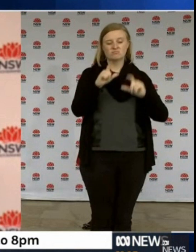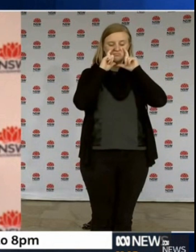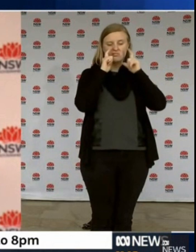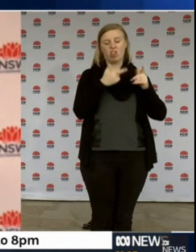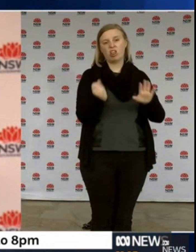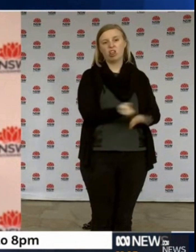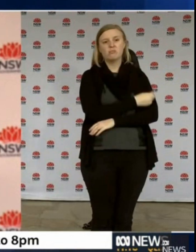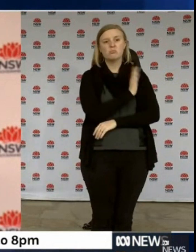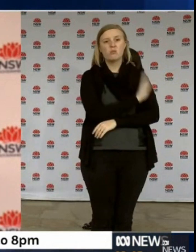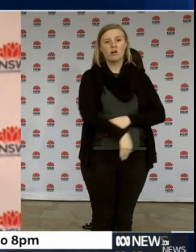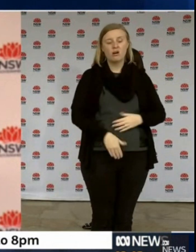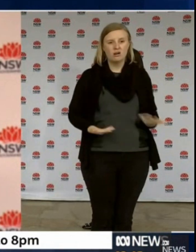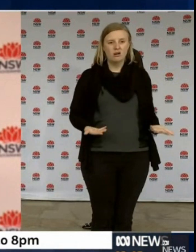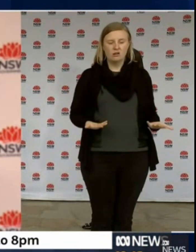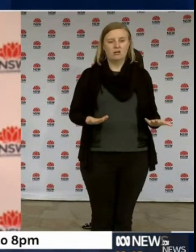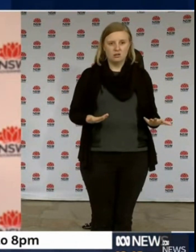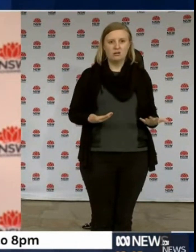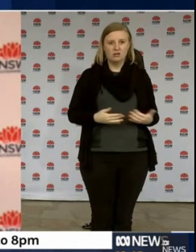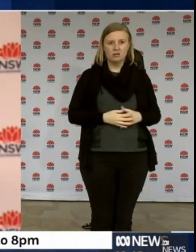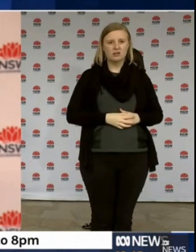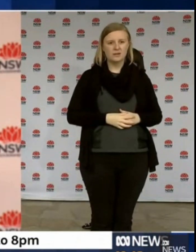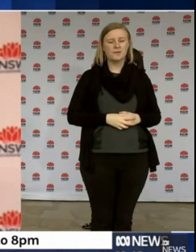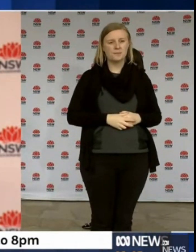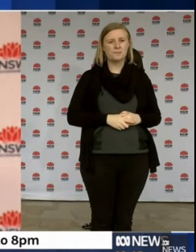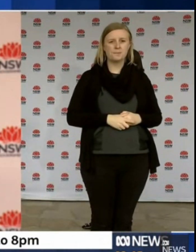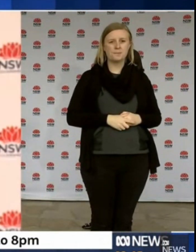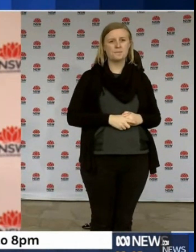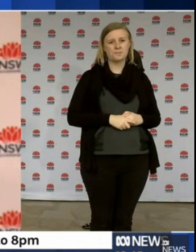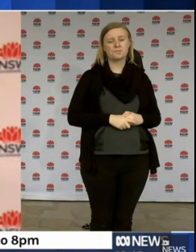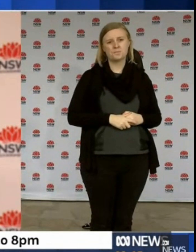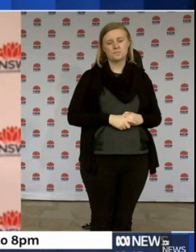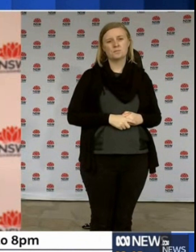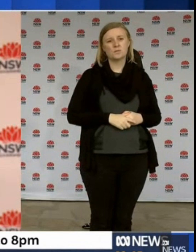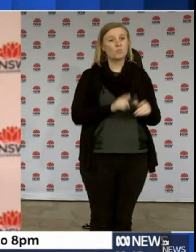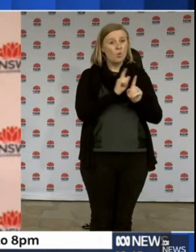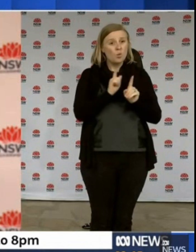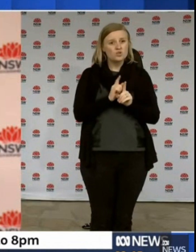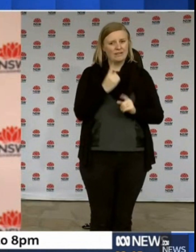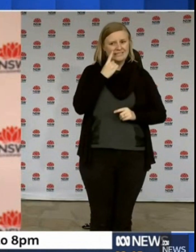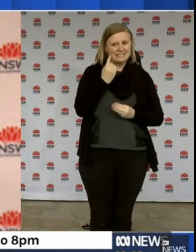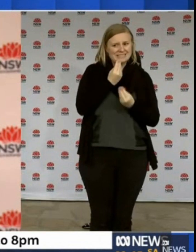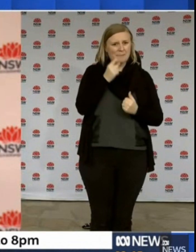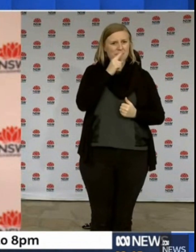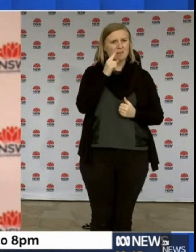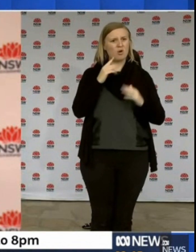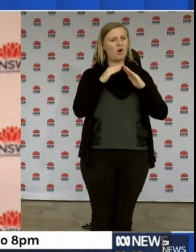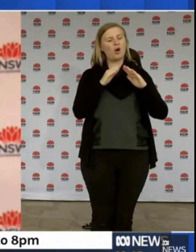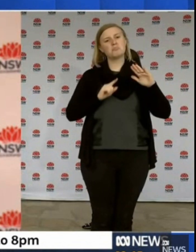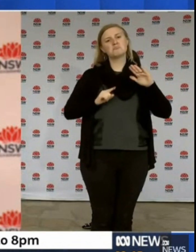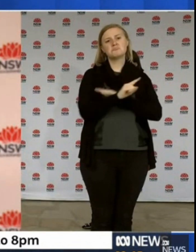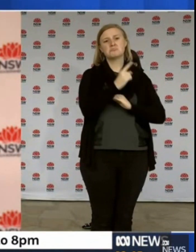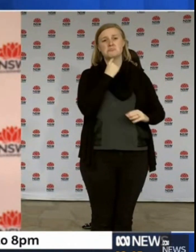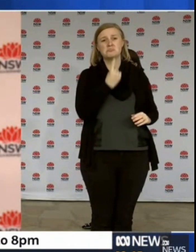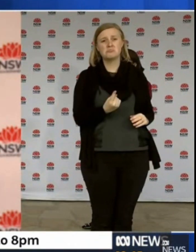wearing a mask. But we also saw some evidence in relation to people out of their homes or out of the